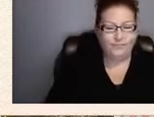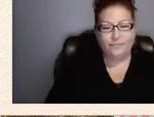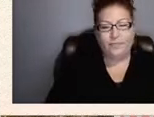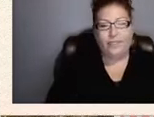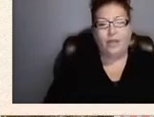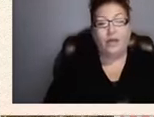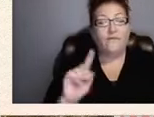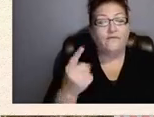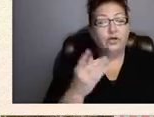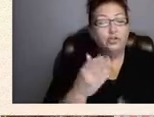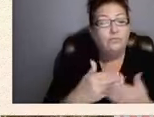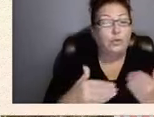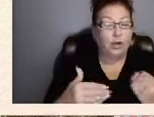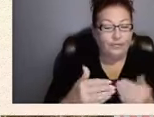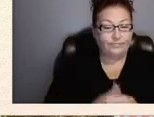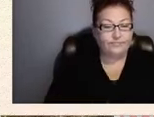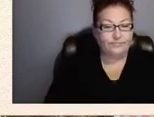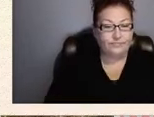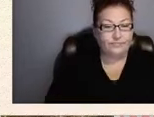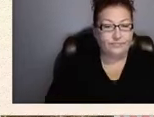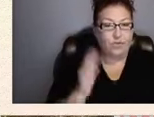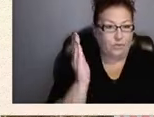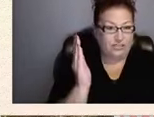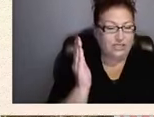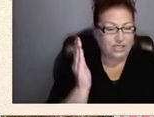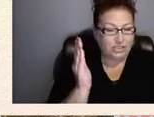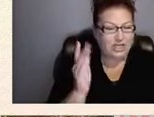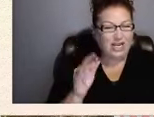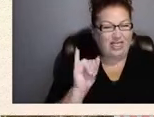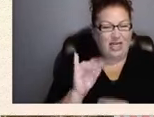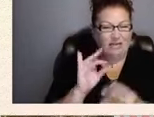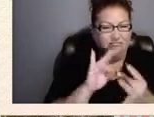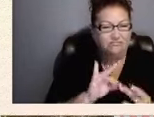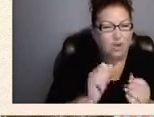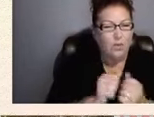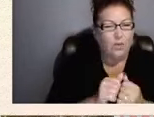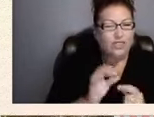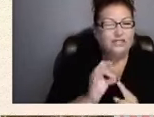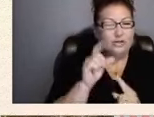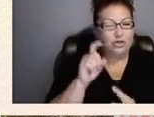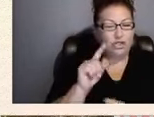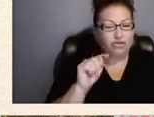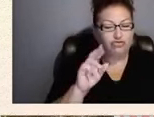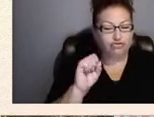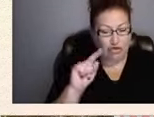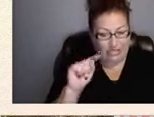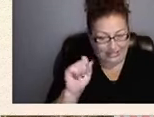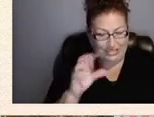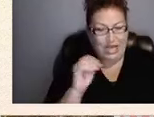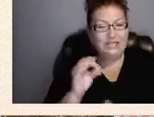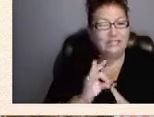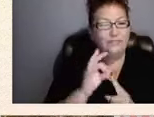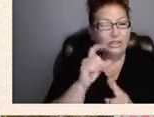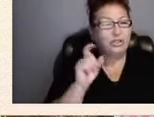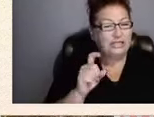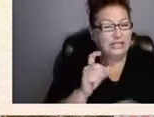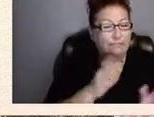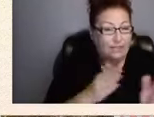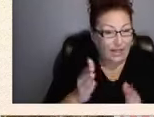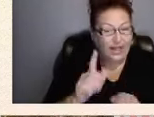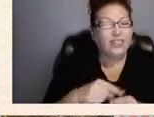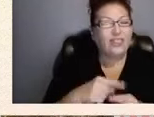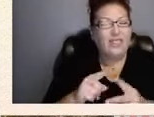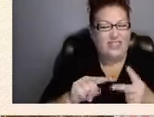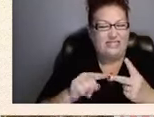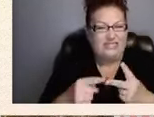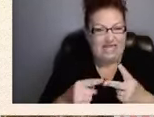of the presentation deals with special needs trust and special needs planning. And then the second part deals with